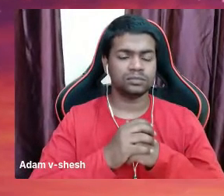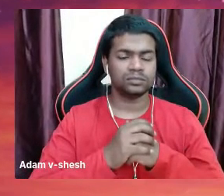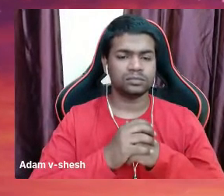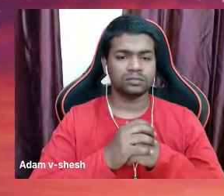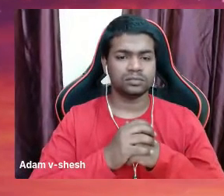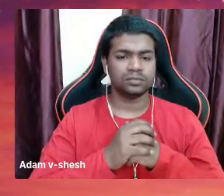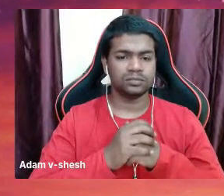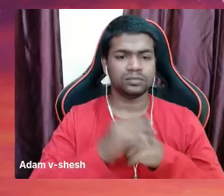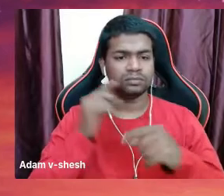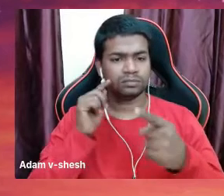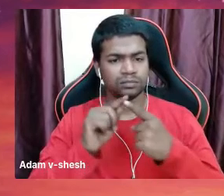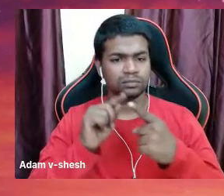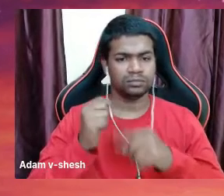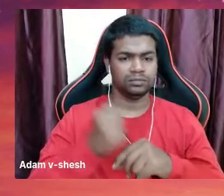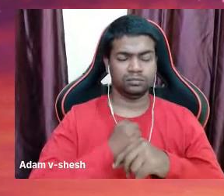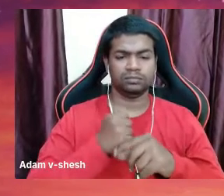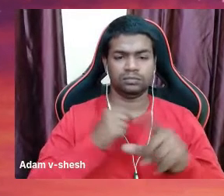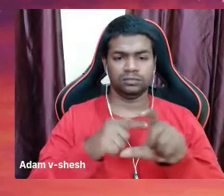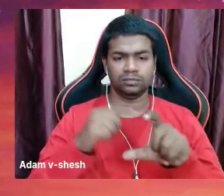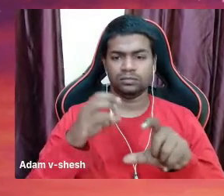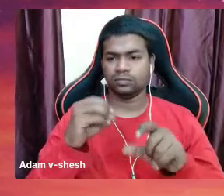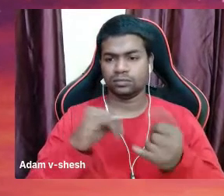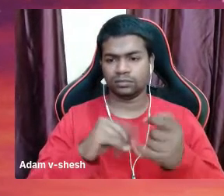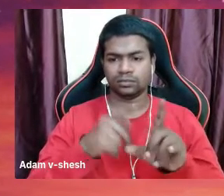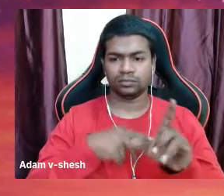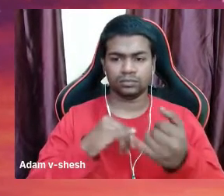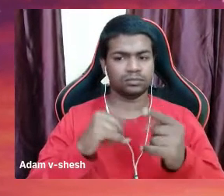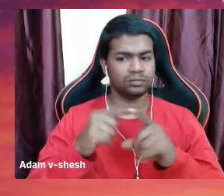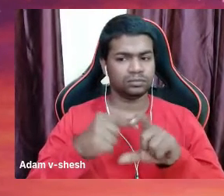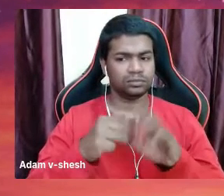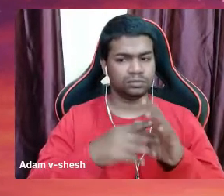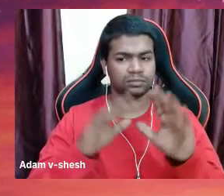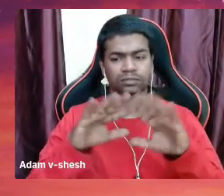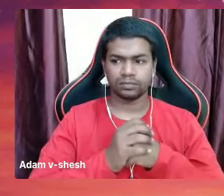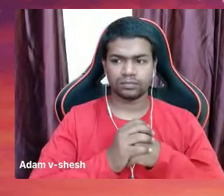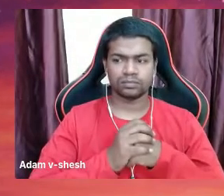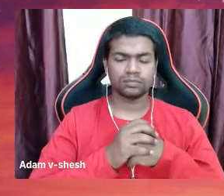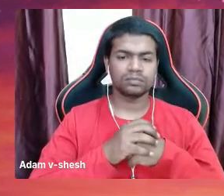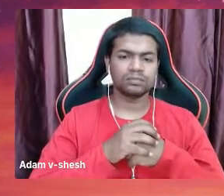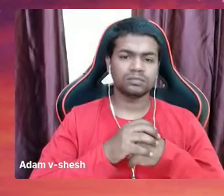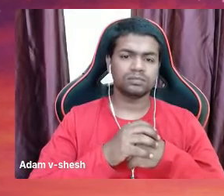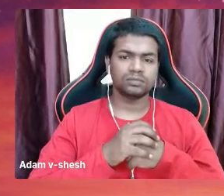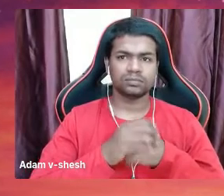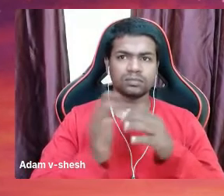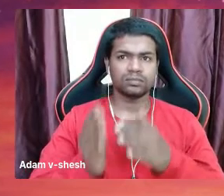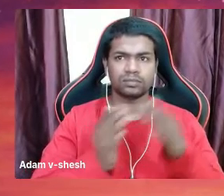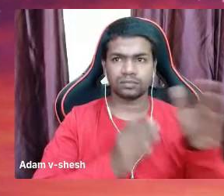diversity of perspectives in our ecosystem by injecting it with top talent from around the world. But let's move to